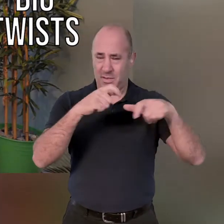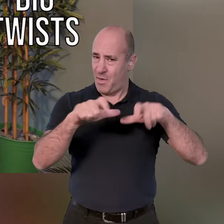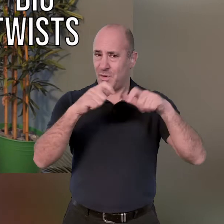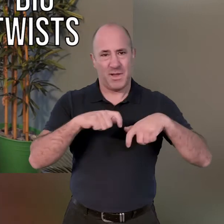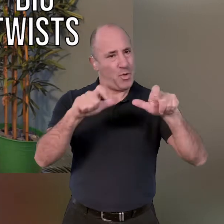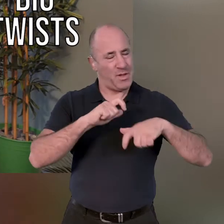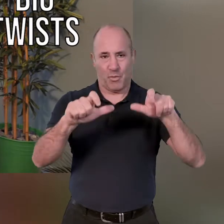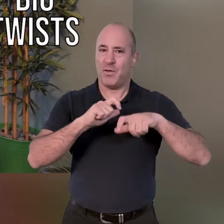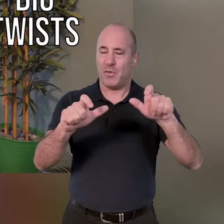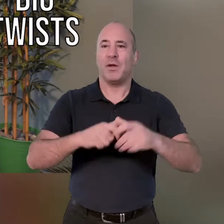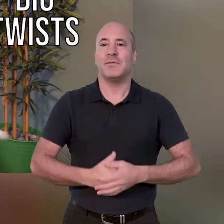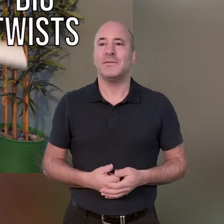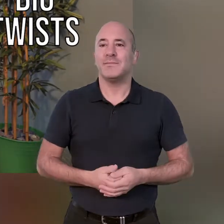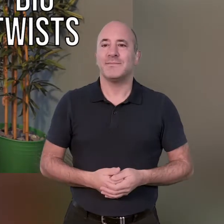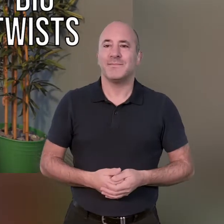Keep it going.